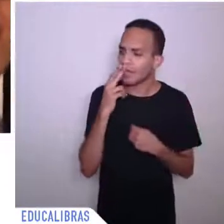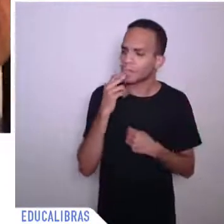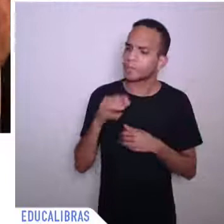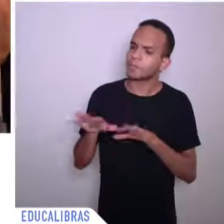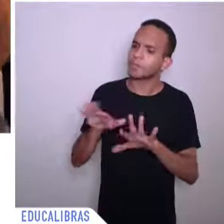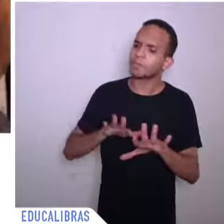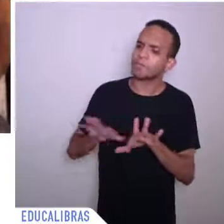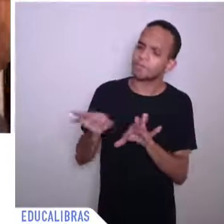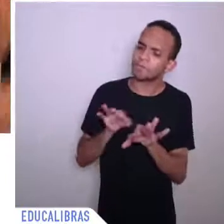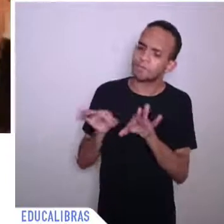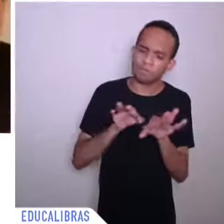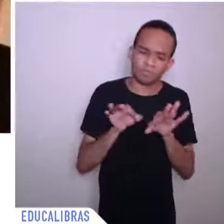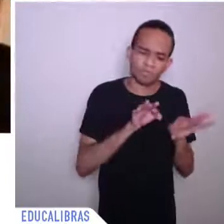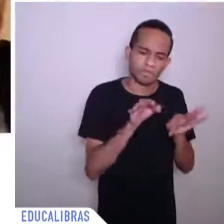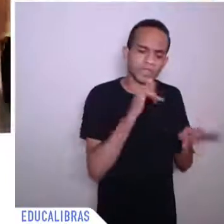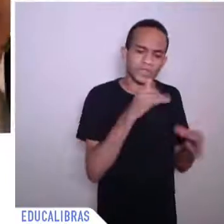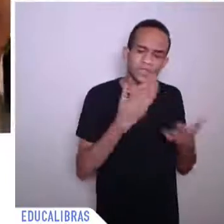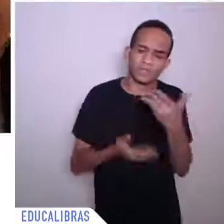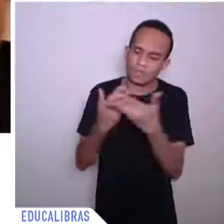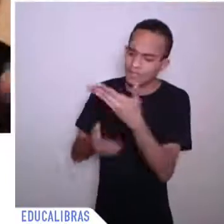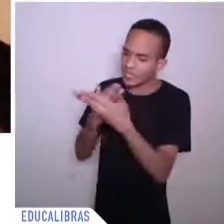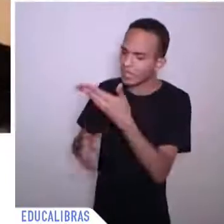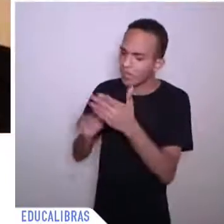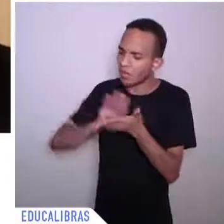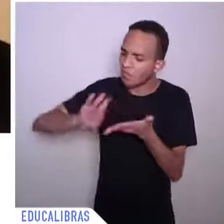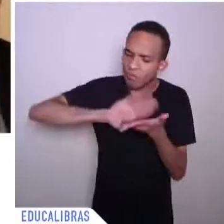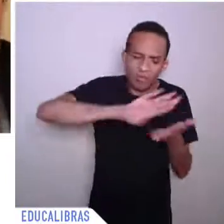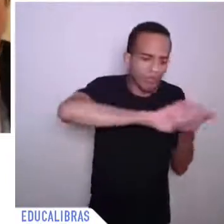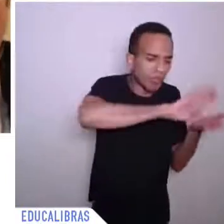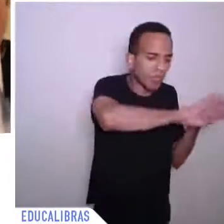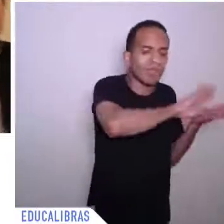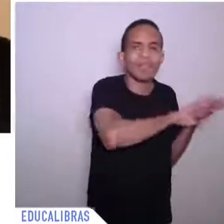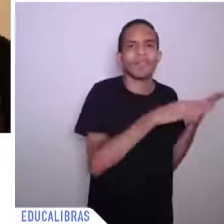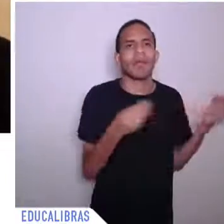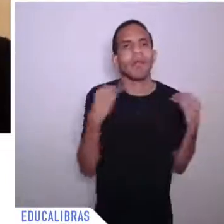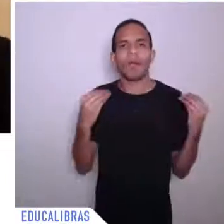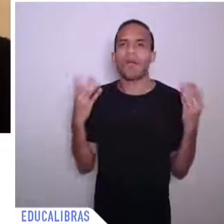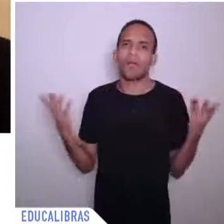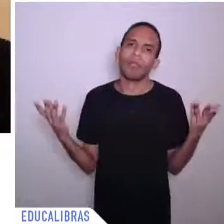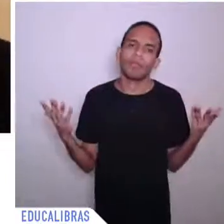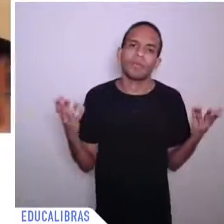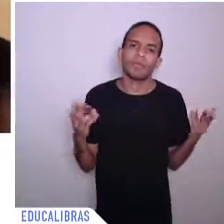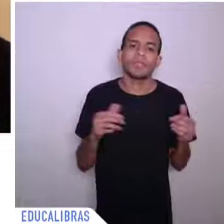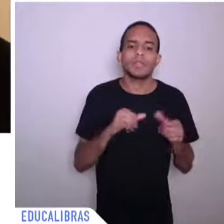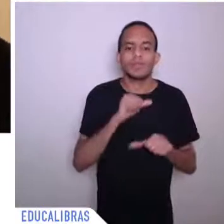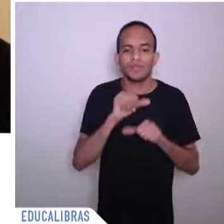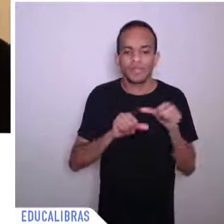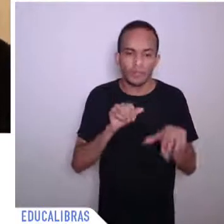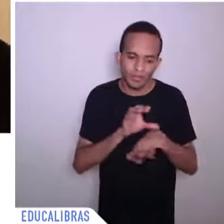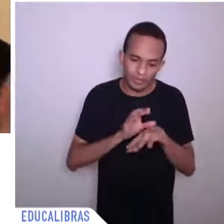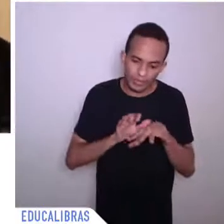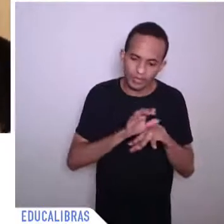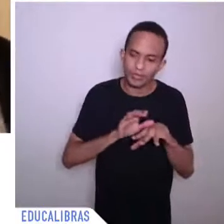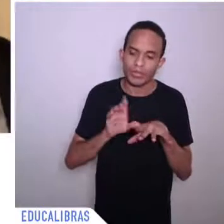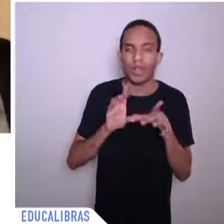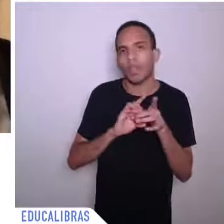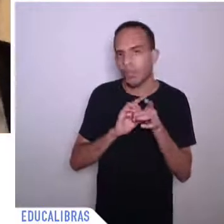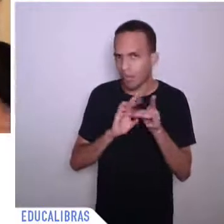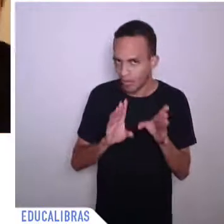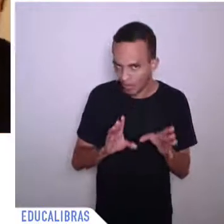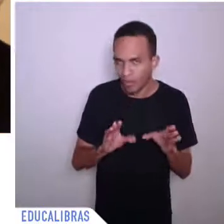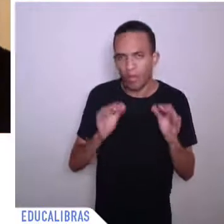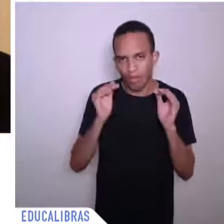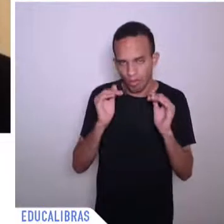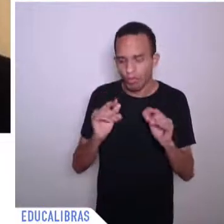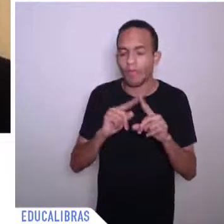are being destituted from their positions for crime of responsibility.